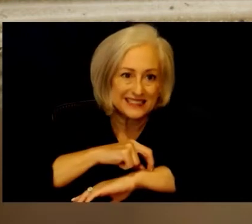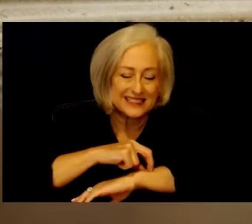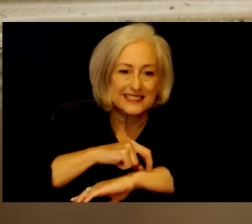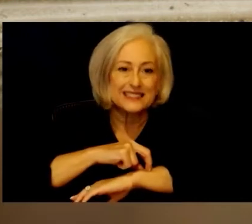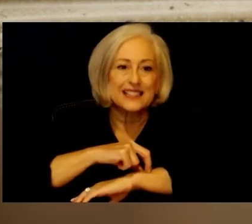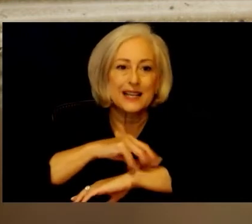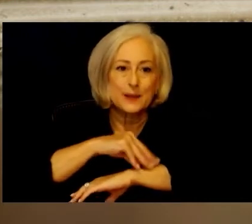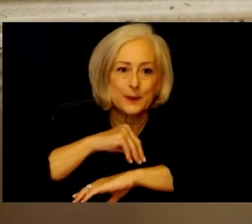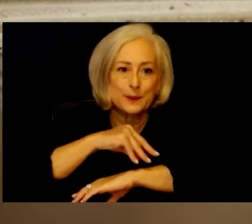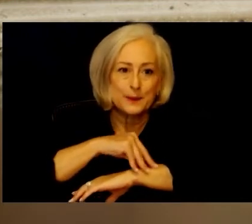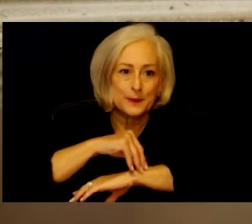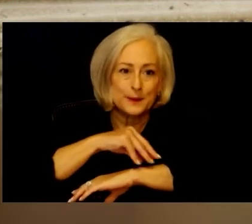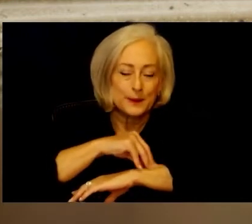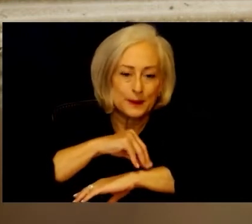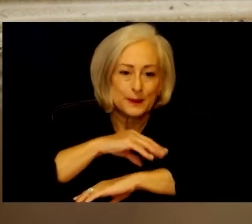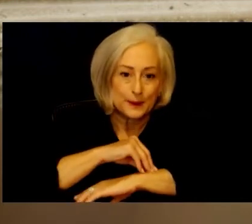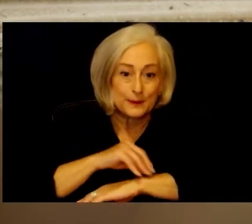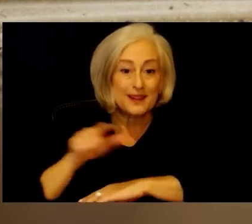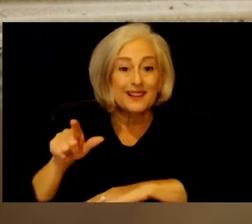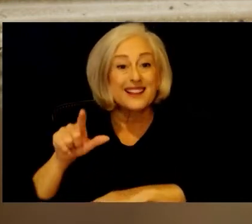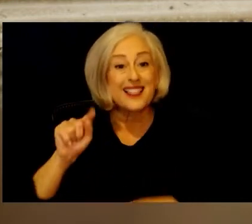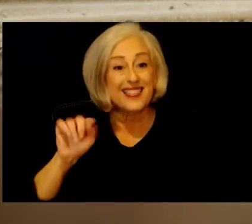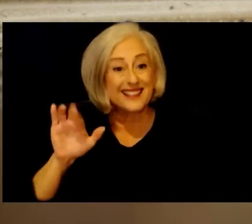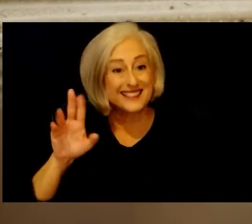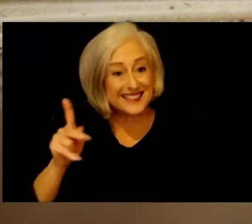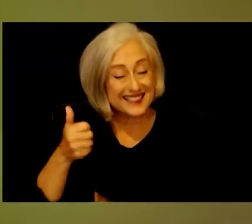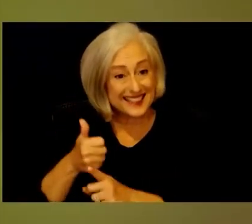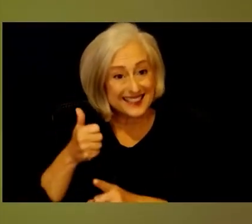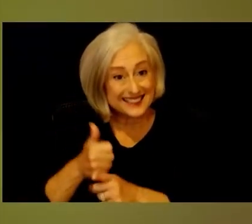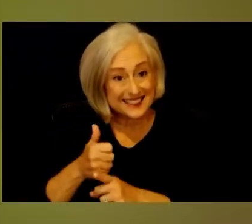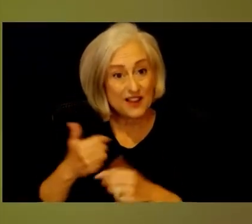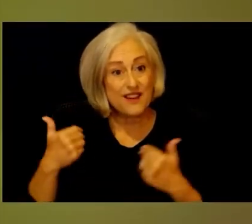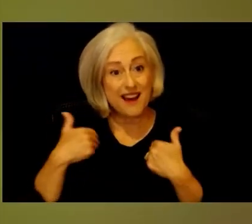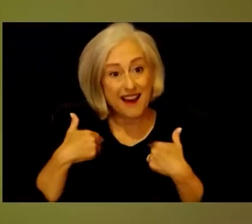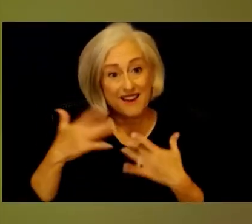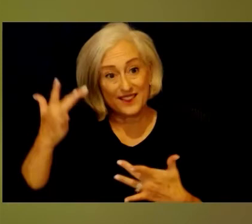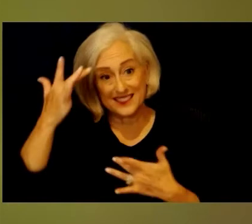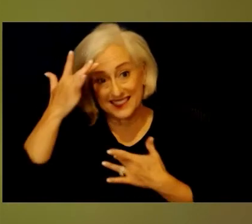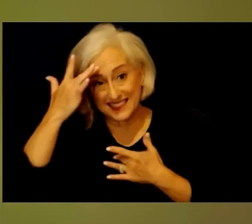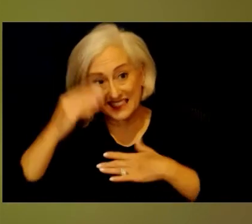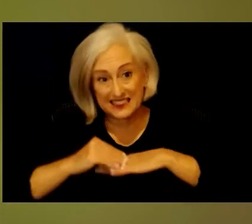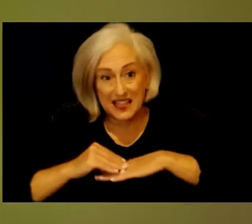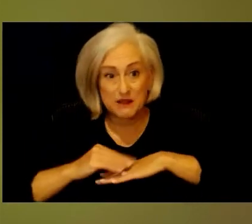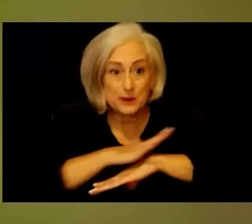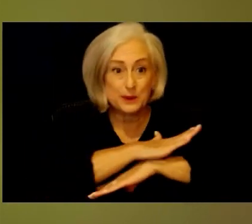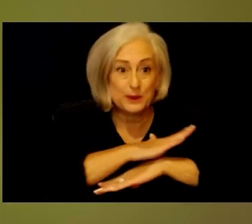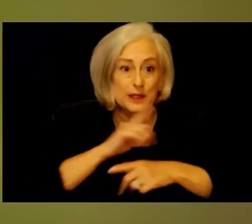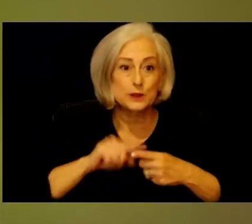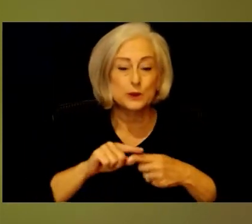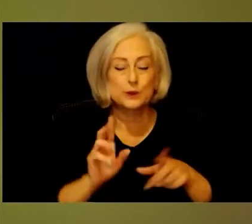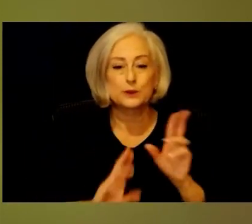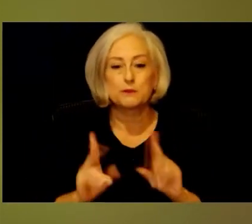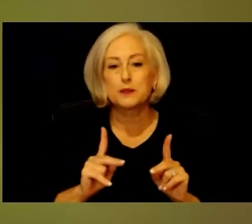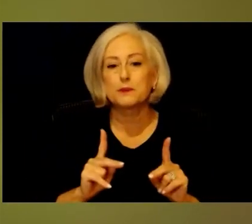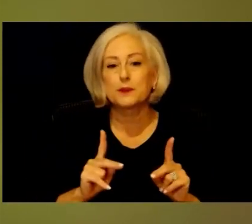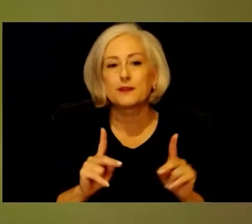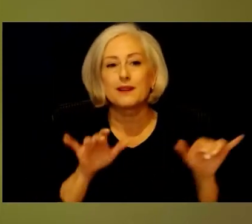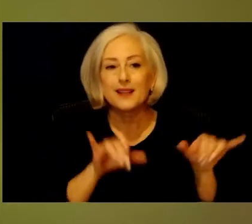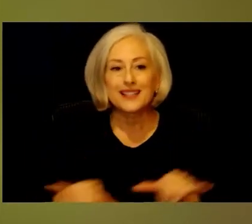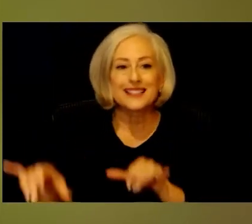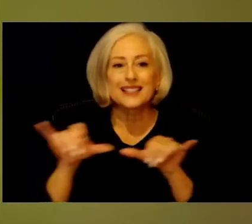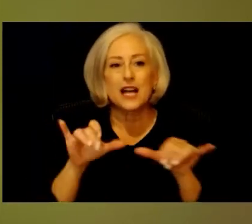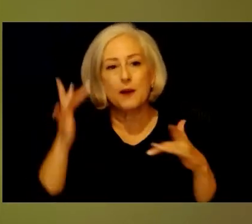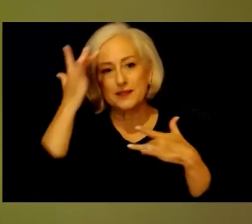bacteria, viruses, and parasites, and then transfer those onto humans. Some of those common tick-borne diseases here in the metro area